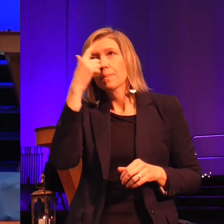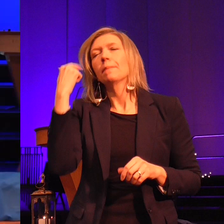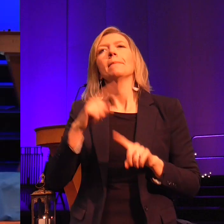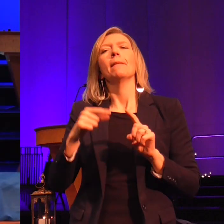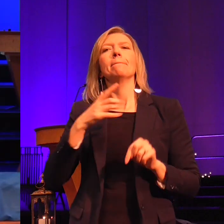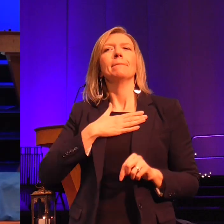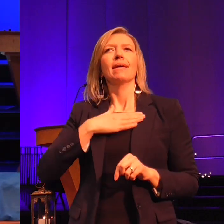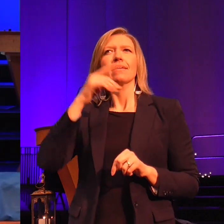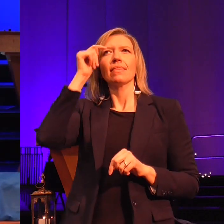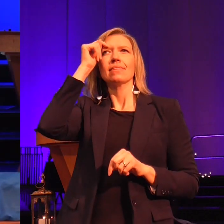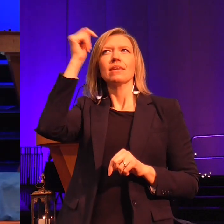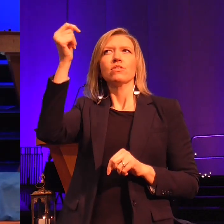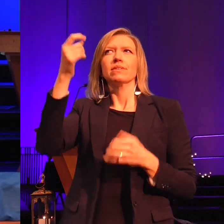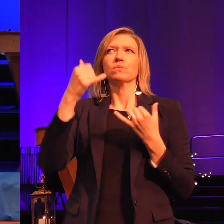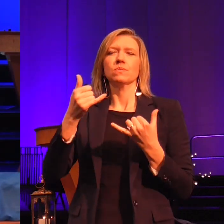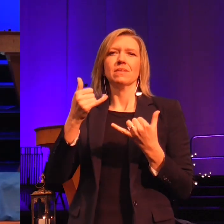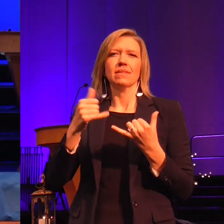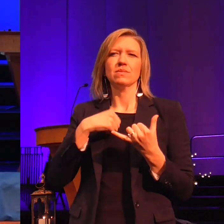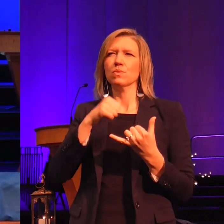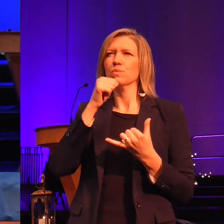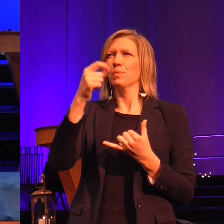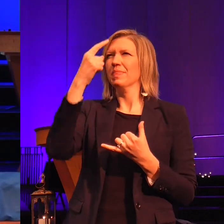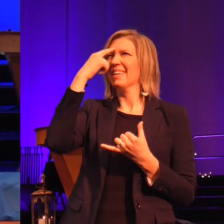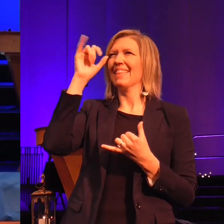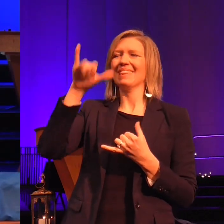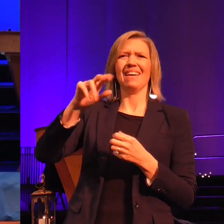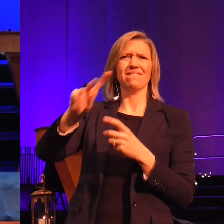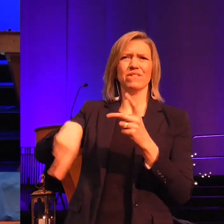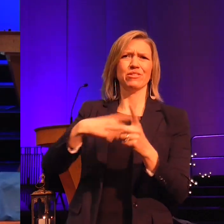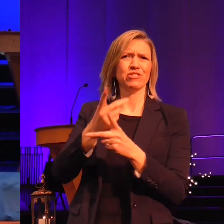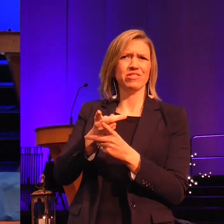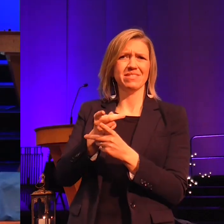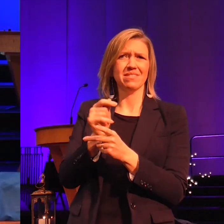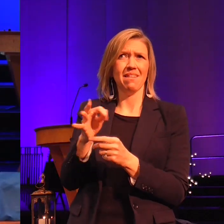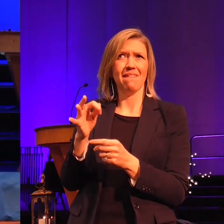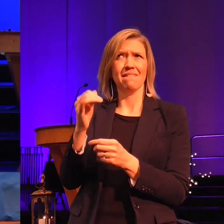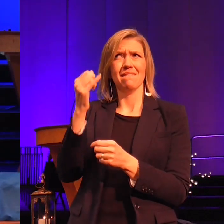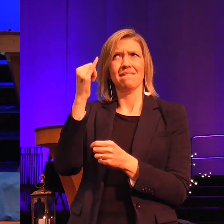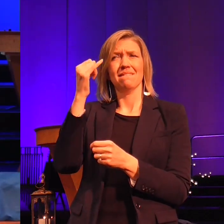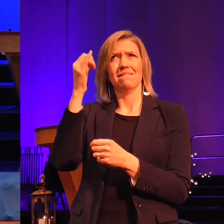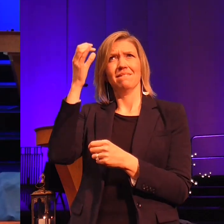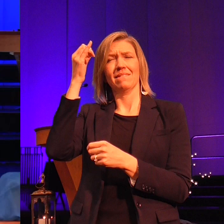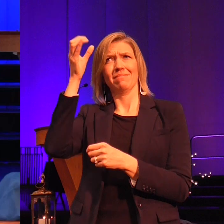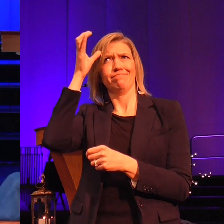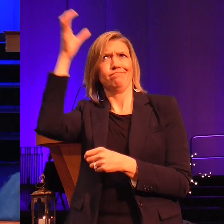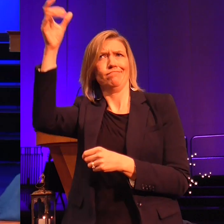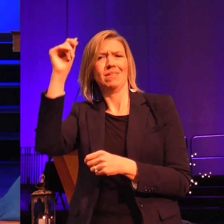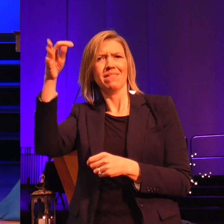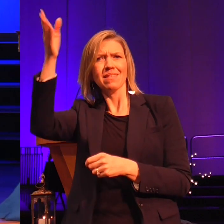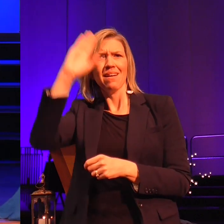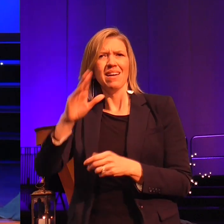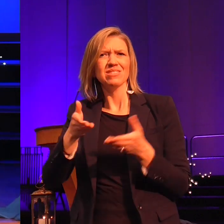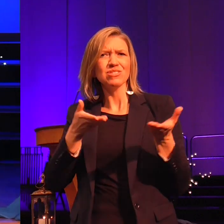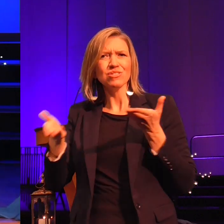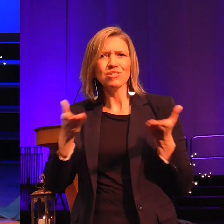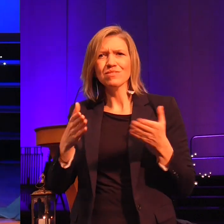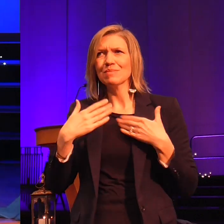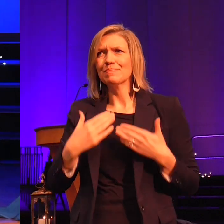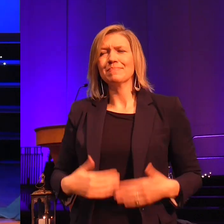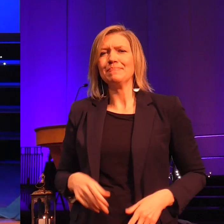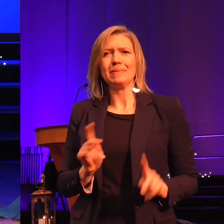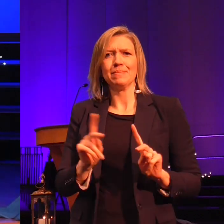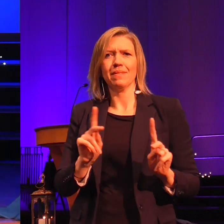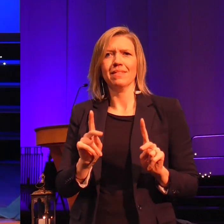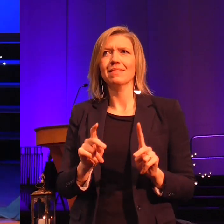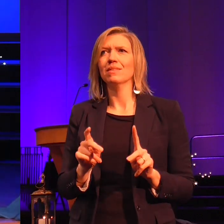I don't think that version serves humanity very well. Nor is it the version that has been communicated in